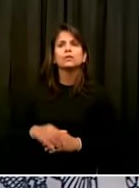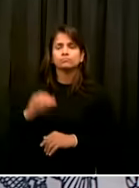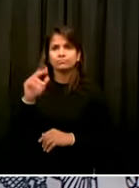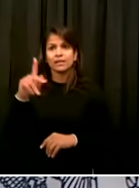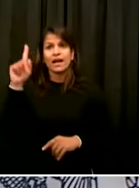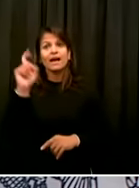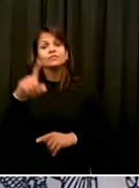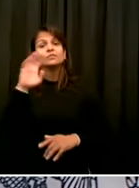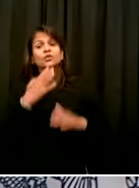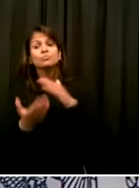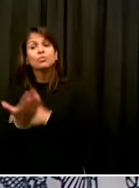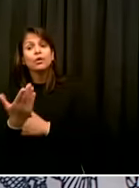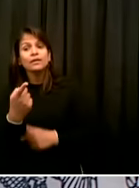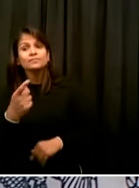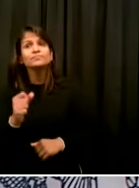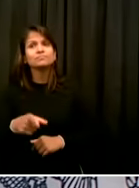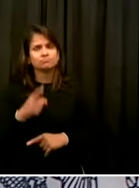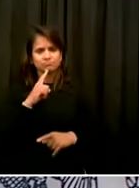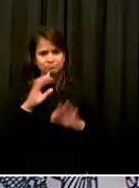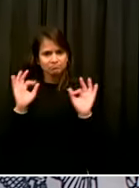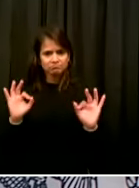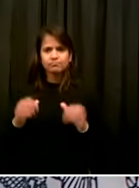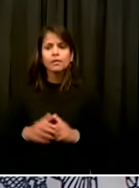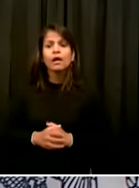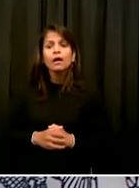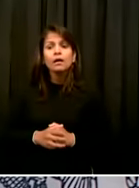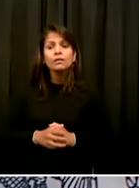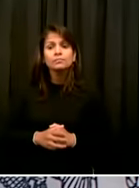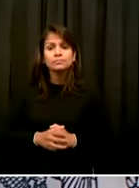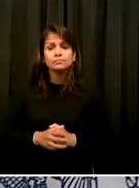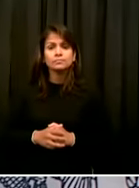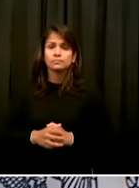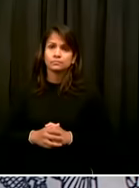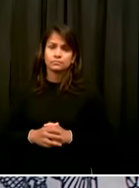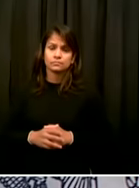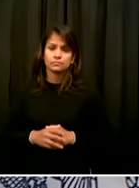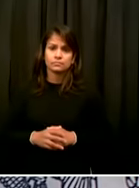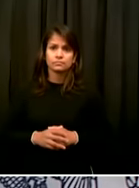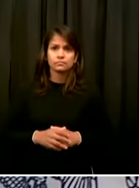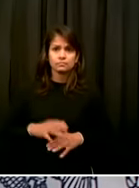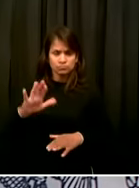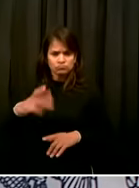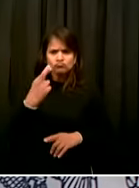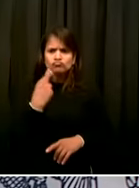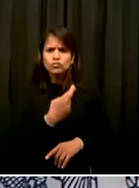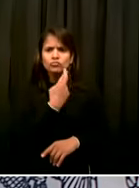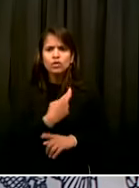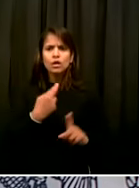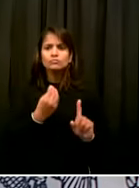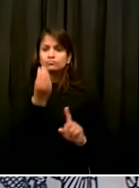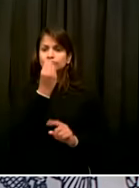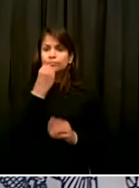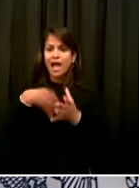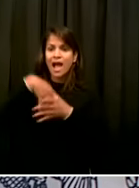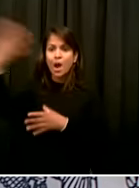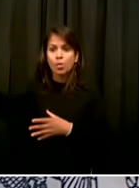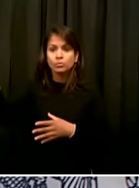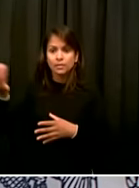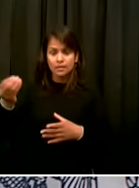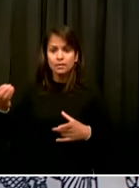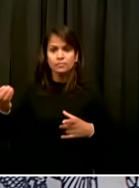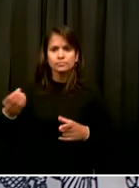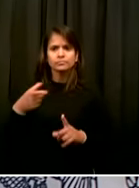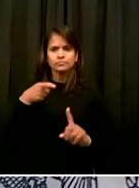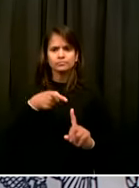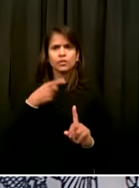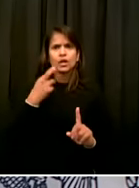the 25 to 27,000 restaurants in New York City who are afraid that come the fall when